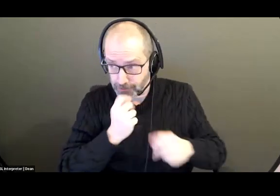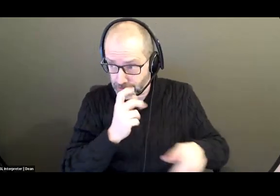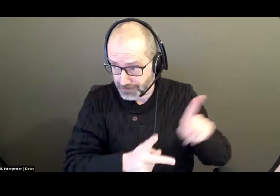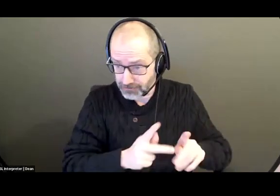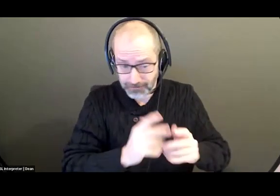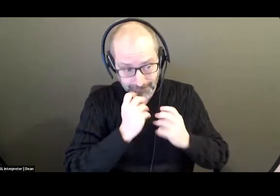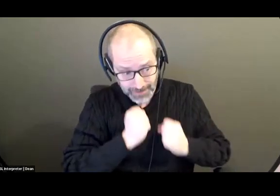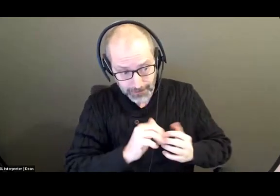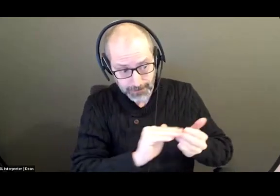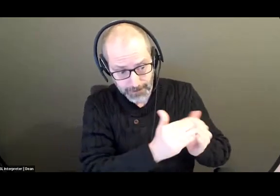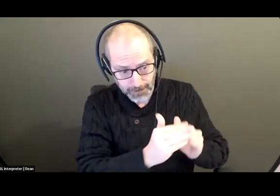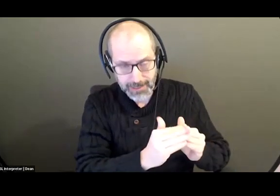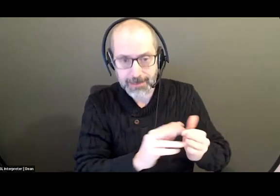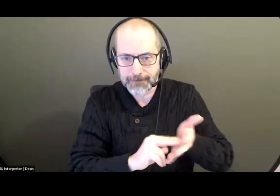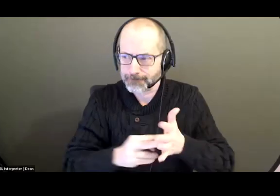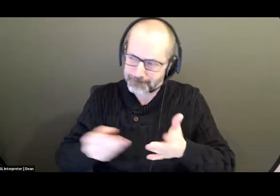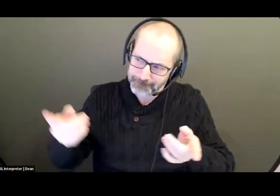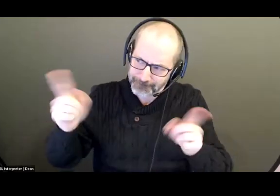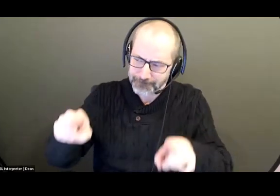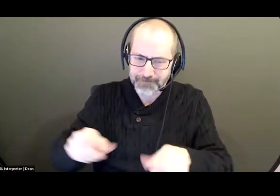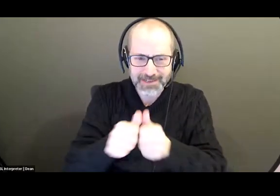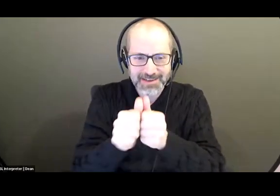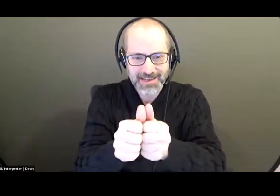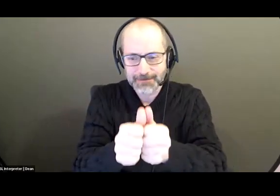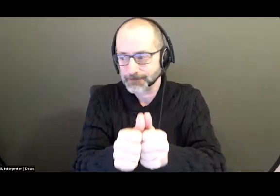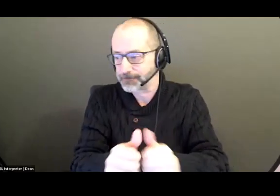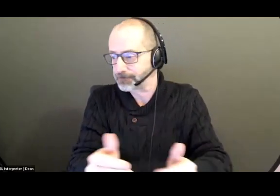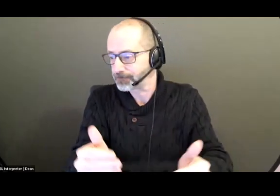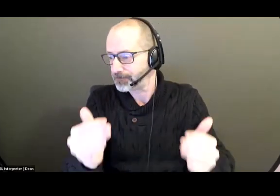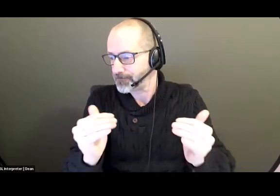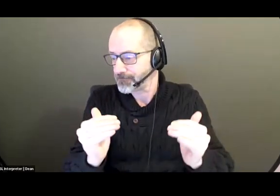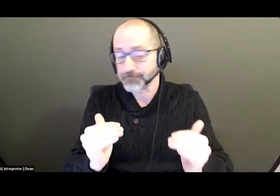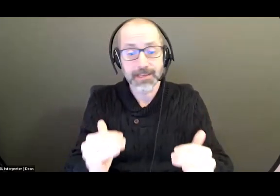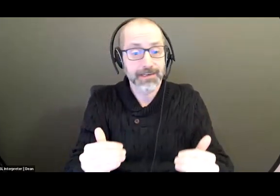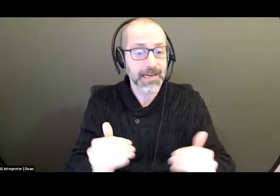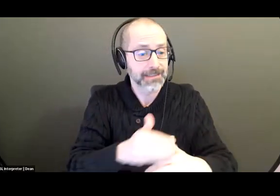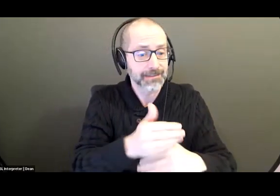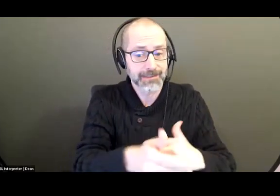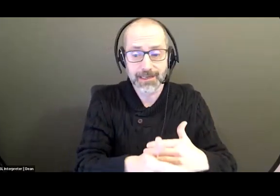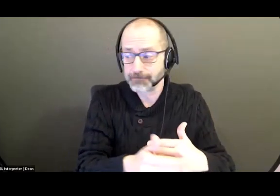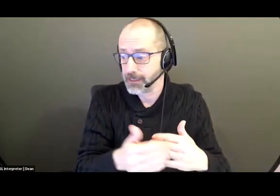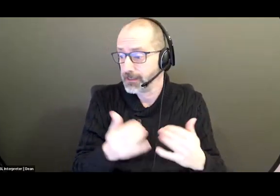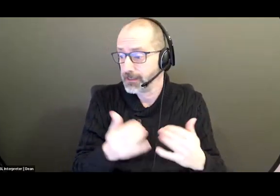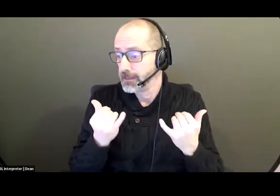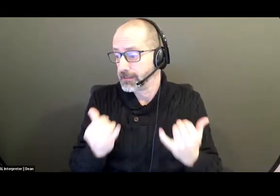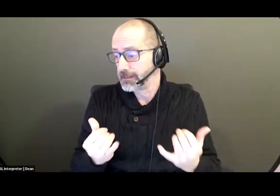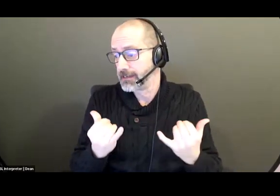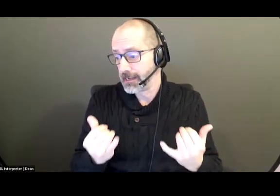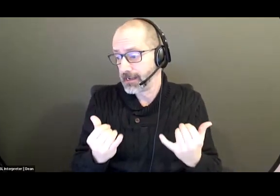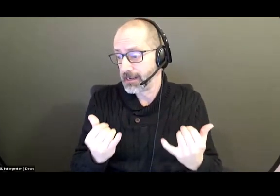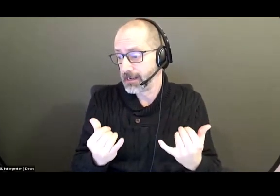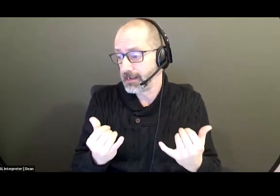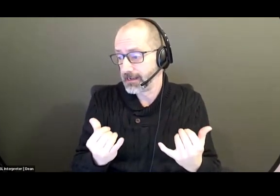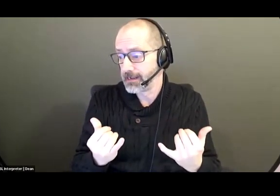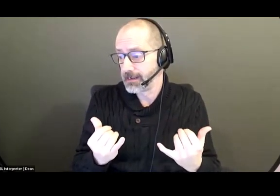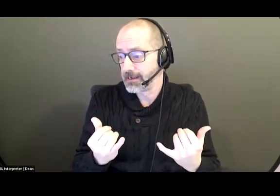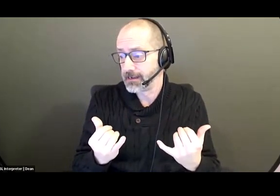desire to care for people and communities. Next slide.